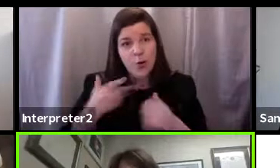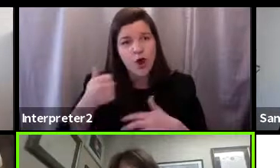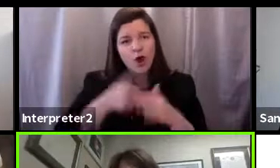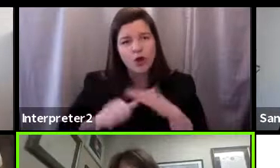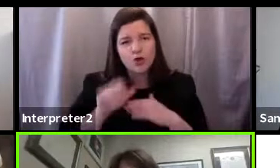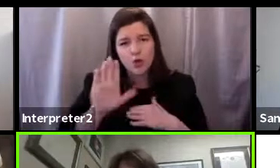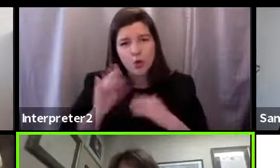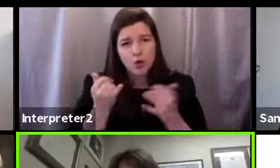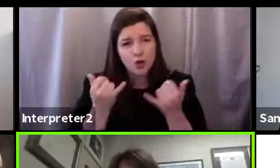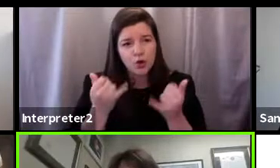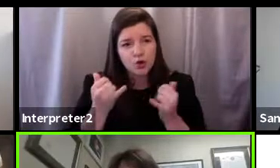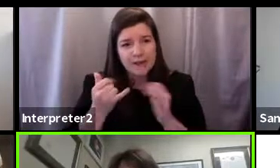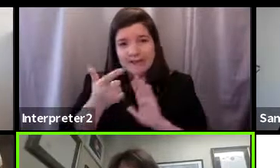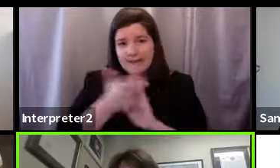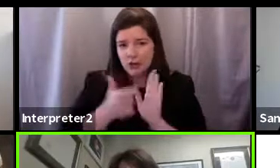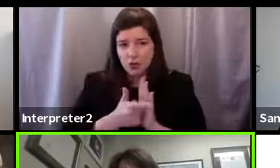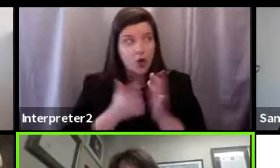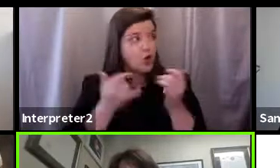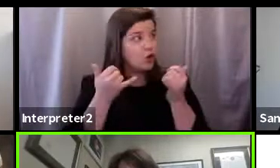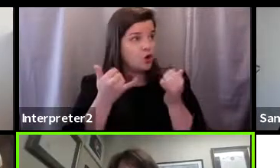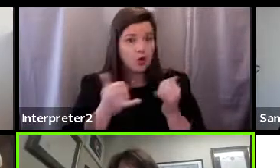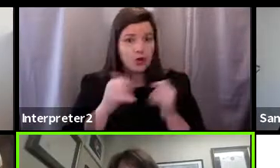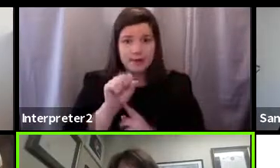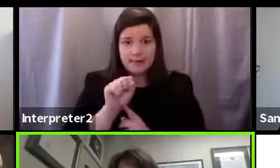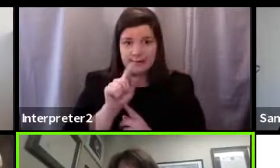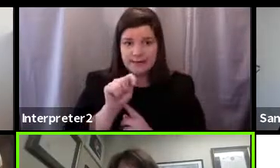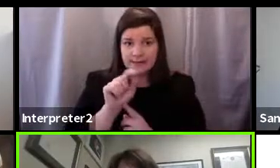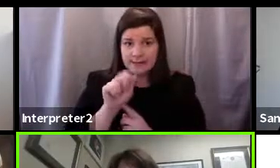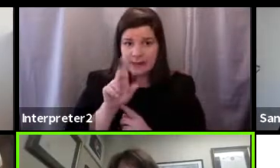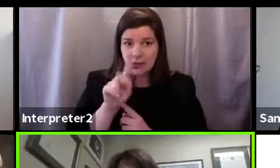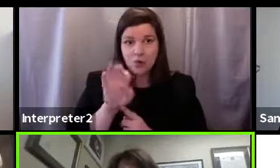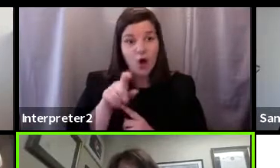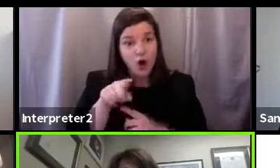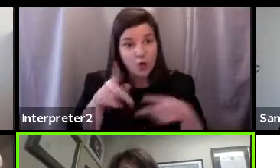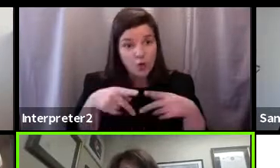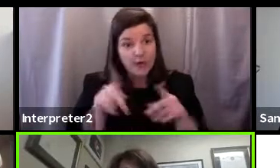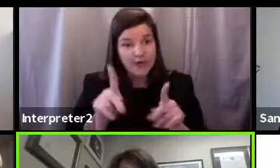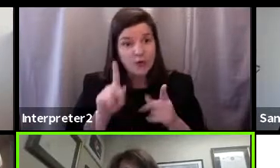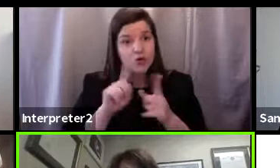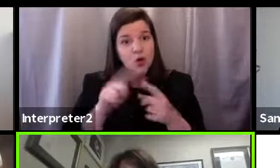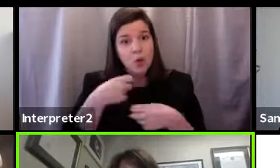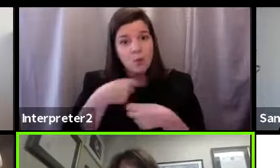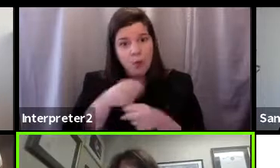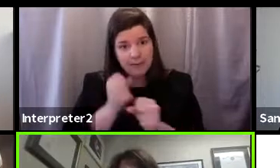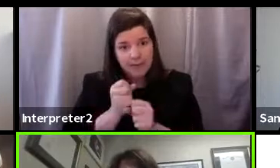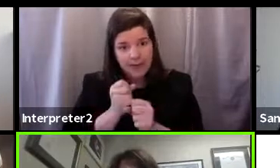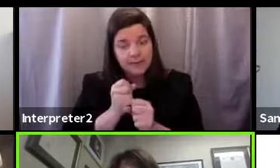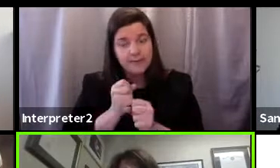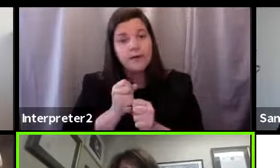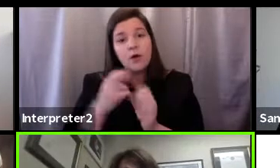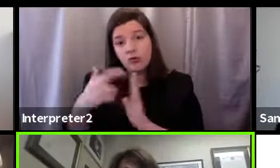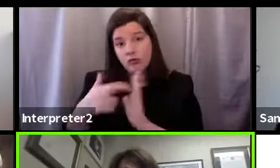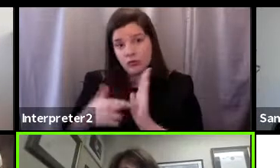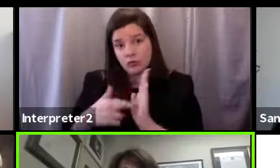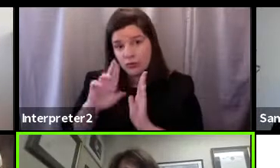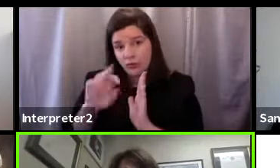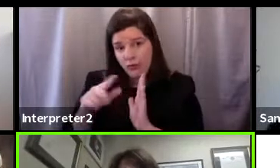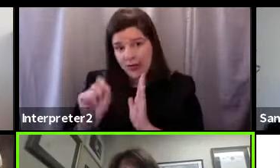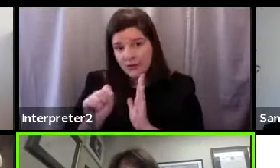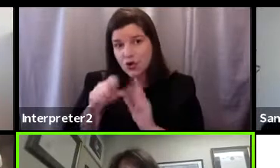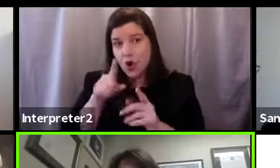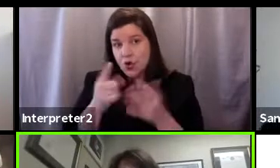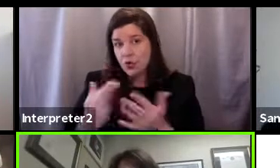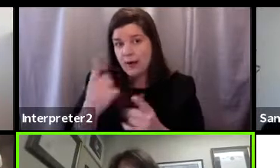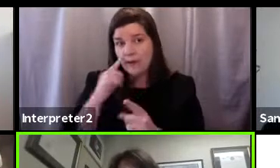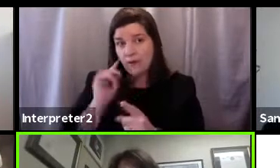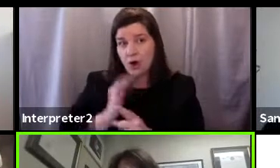current statute, can you promulgate regulations and you're just waiting for guidance, or do you actually